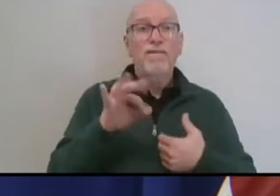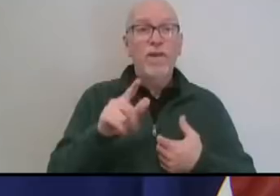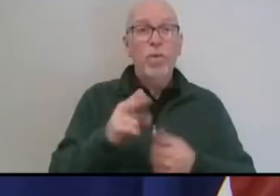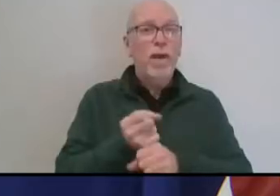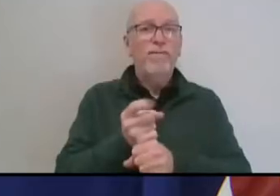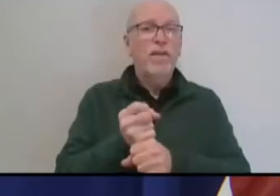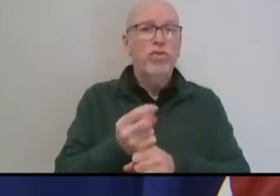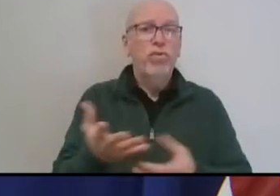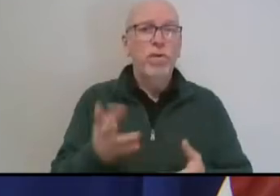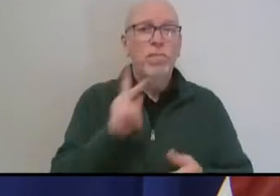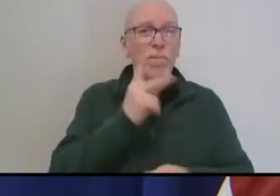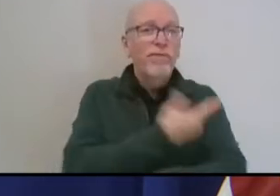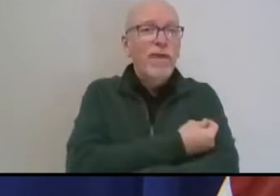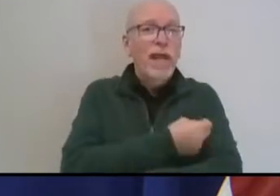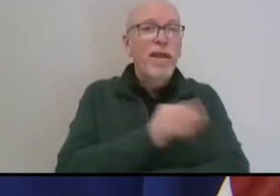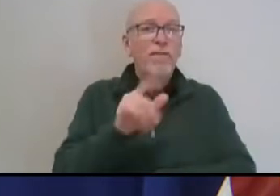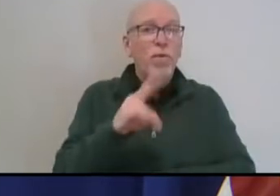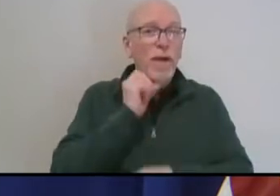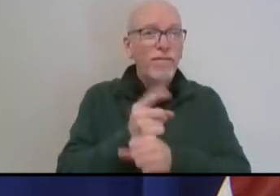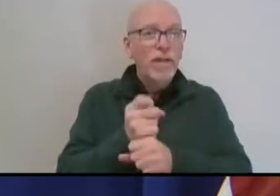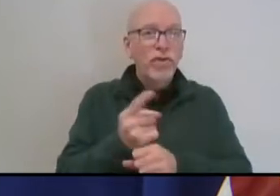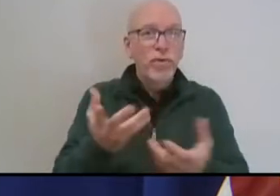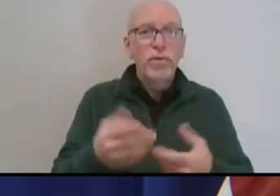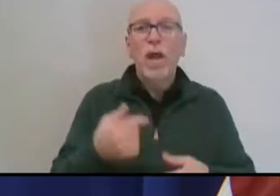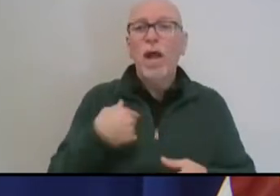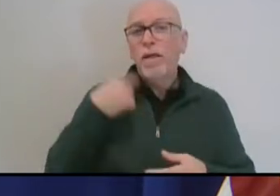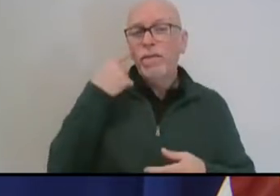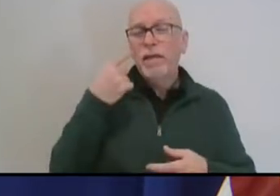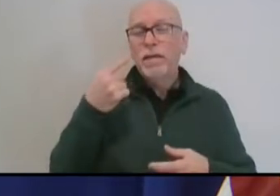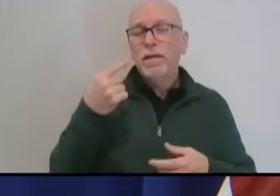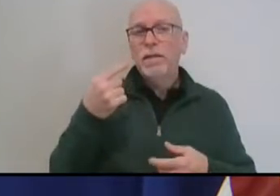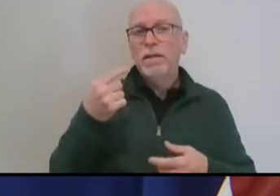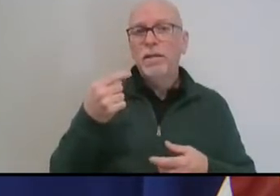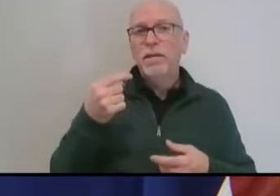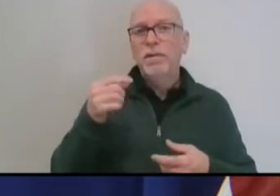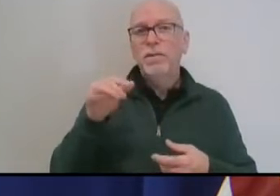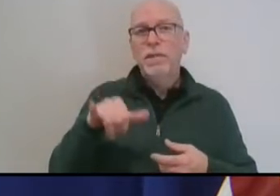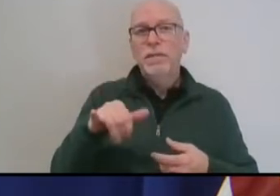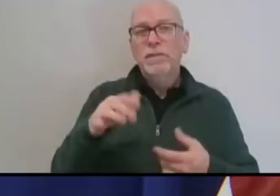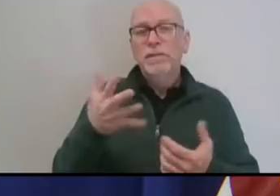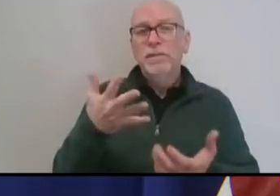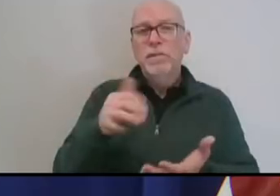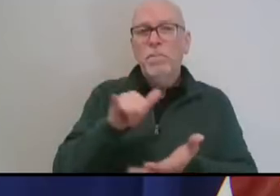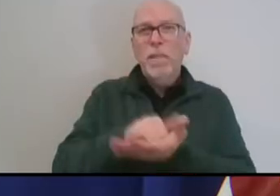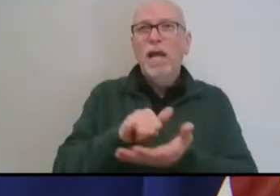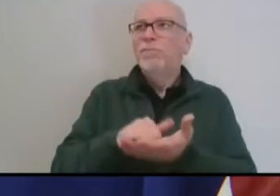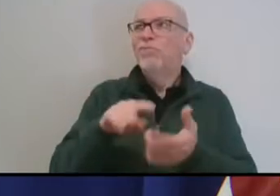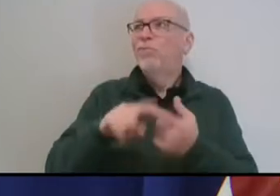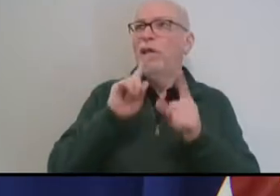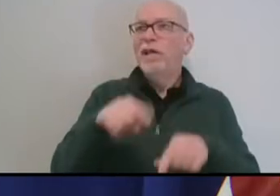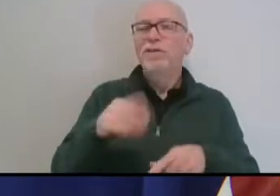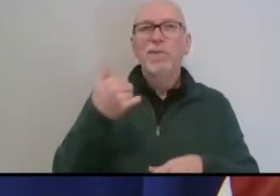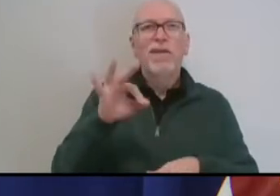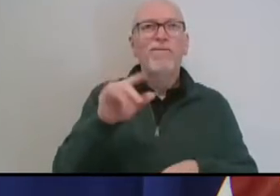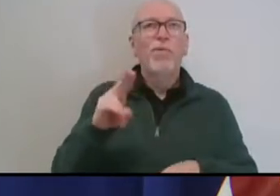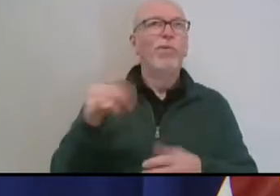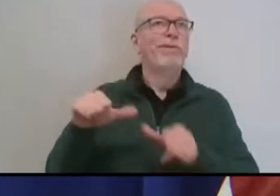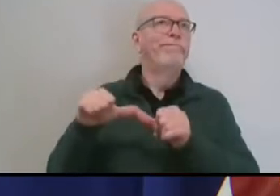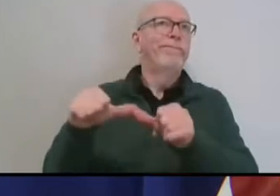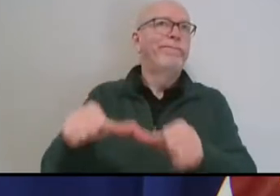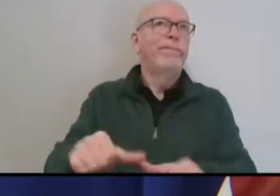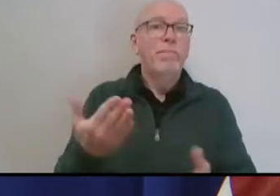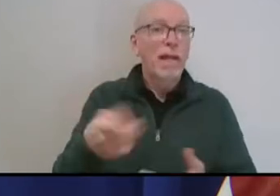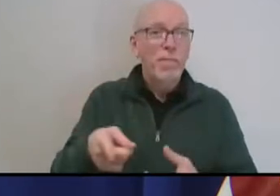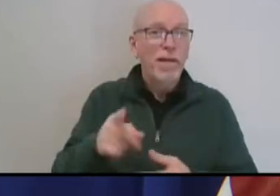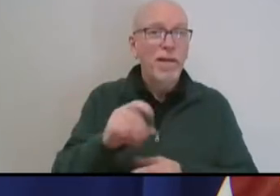get vaccinated every year. So I think that's, an impossible question to answer, because we don't know. But what we do